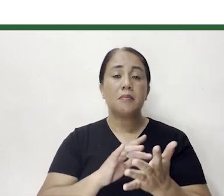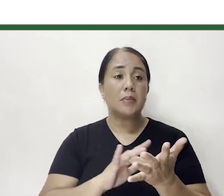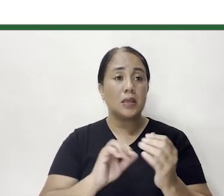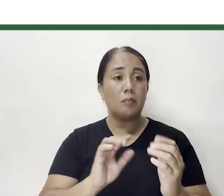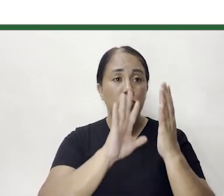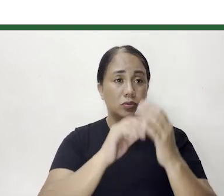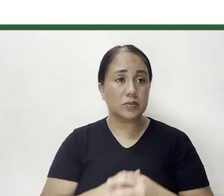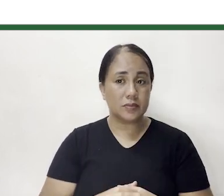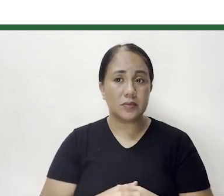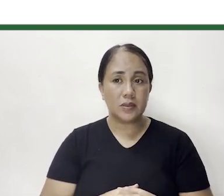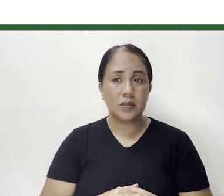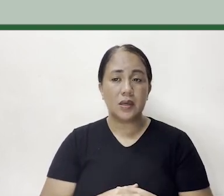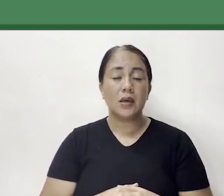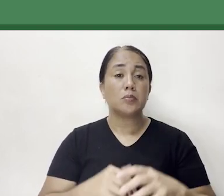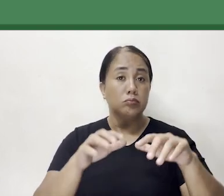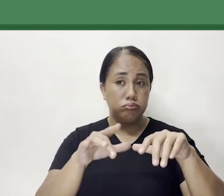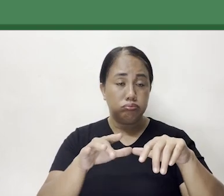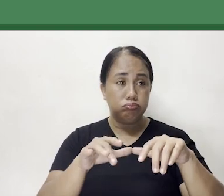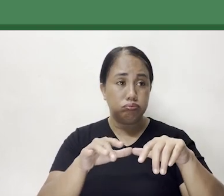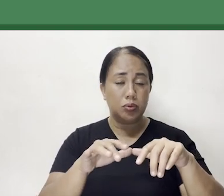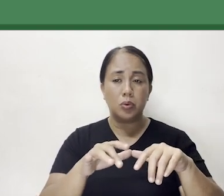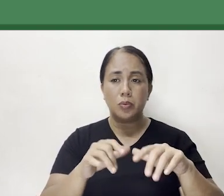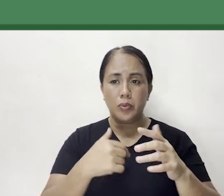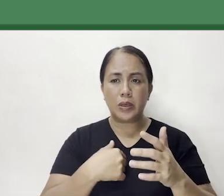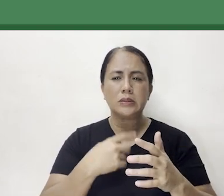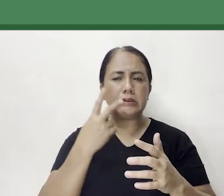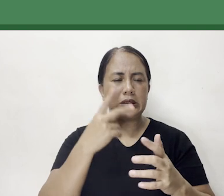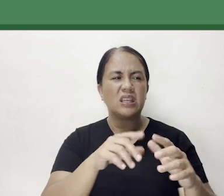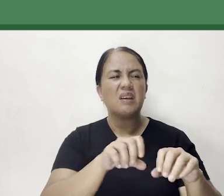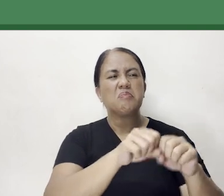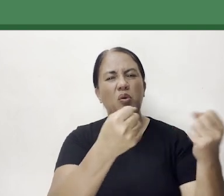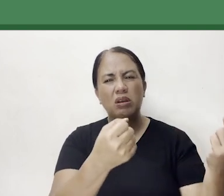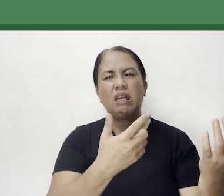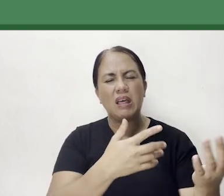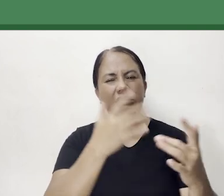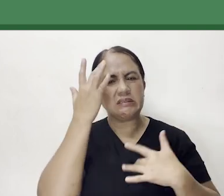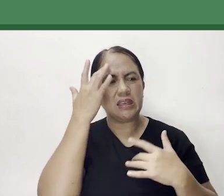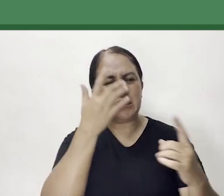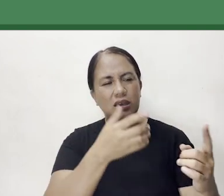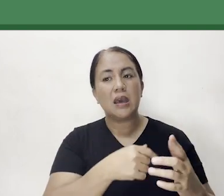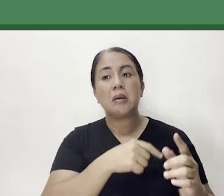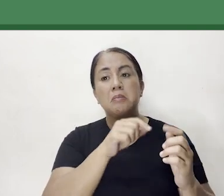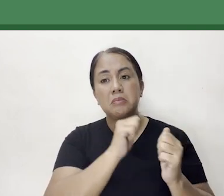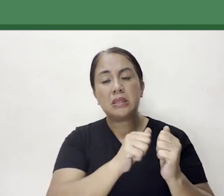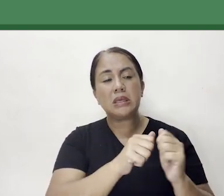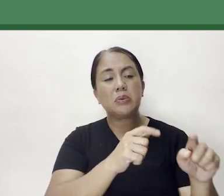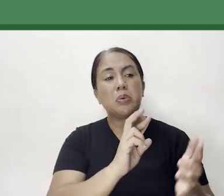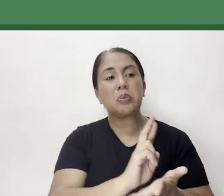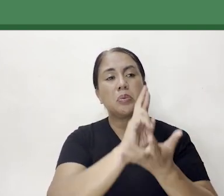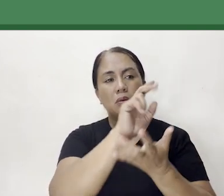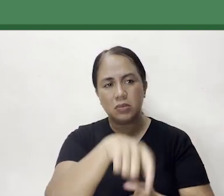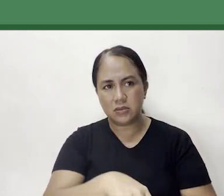B. Medical approach. Persons with disabilities are seen as broken, sick, and